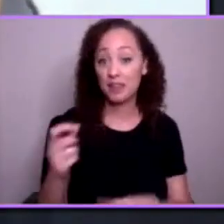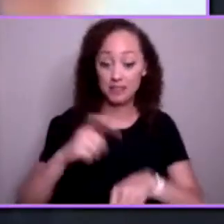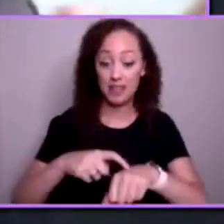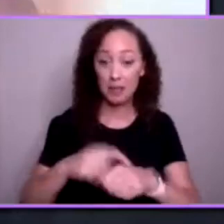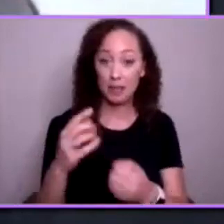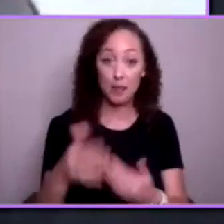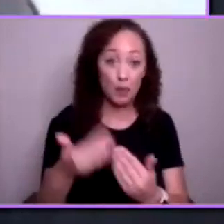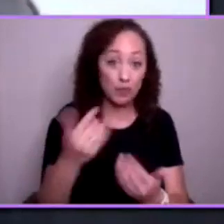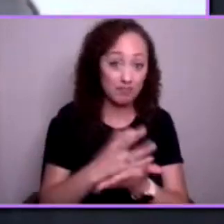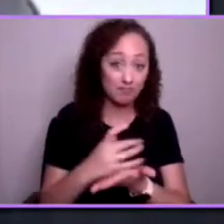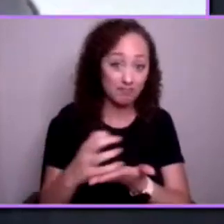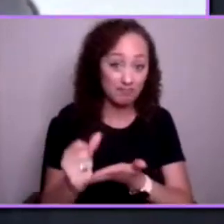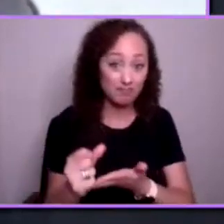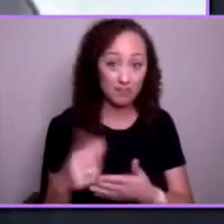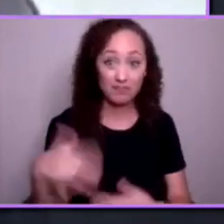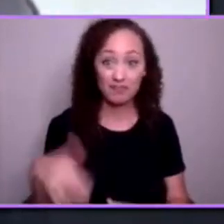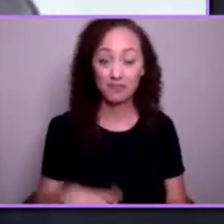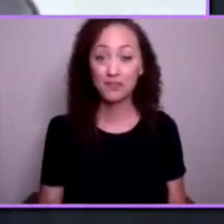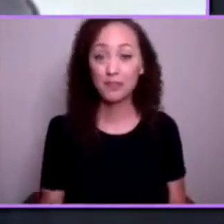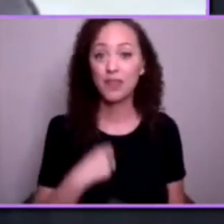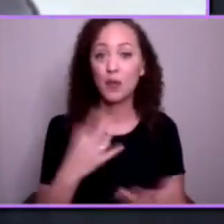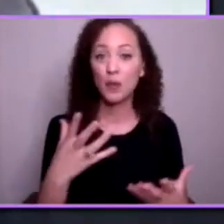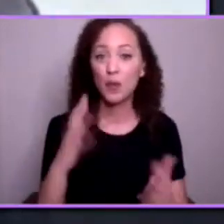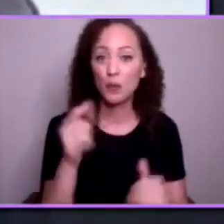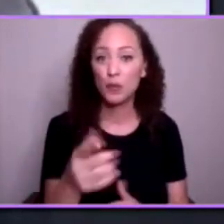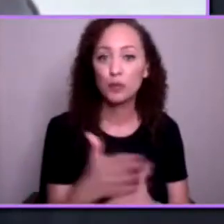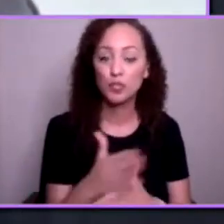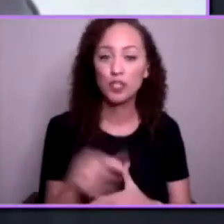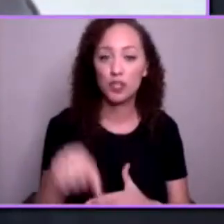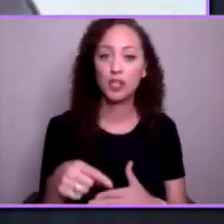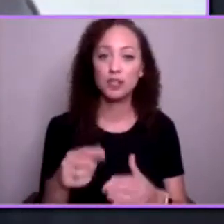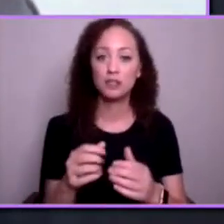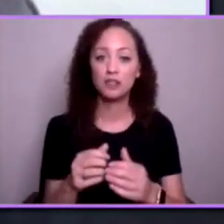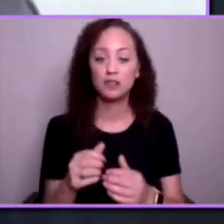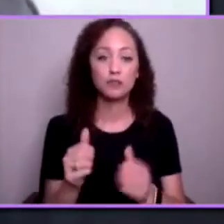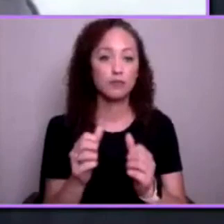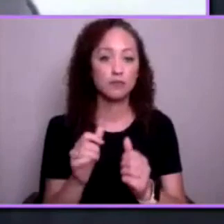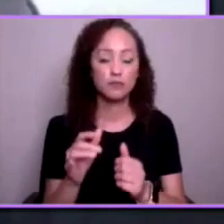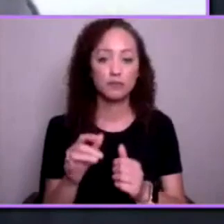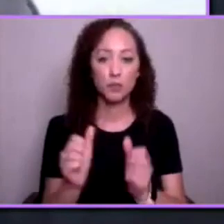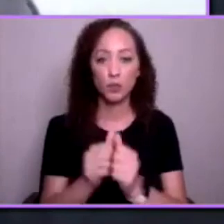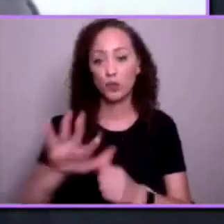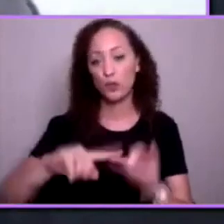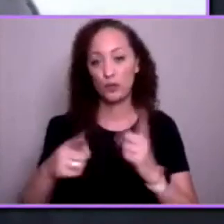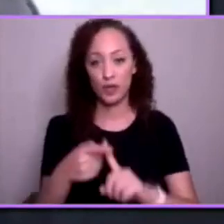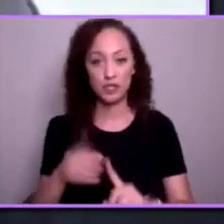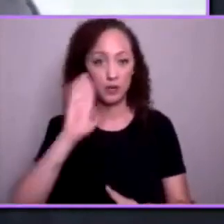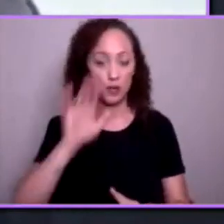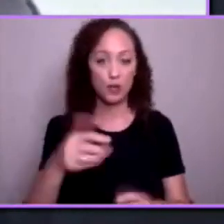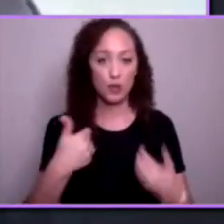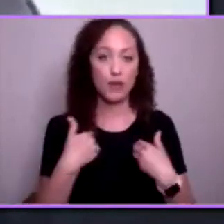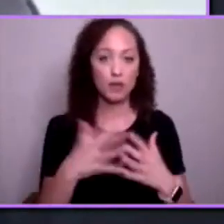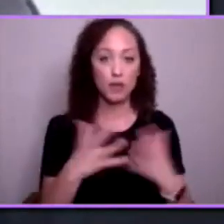this with your own communities, because there's so much good information from these panelists. And speaking of good information, we